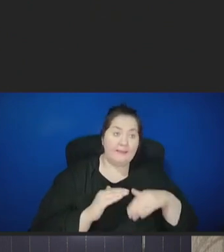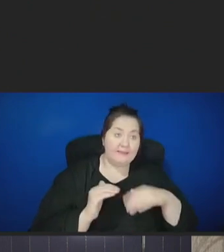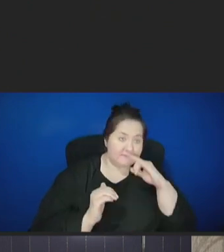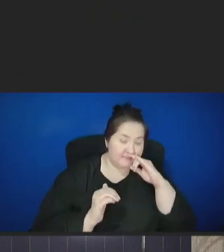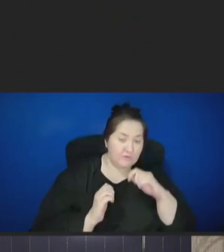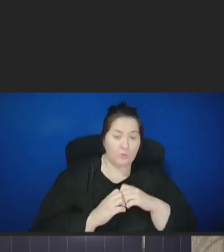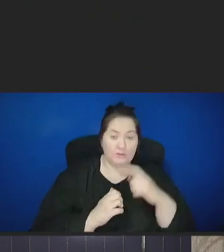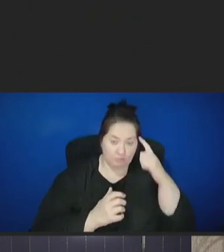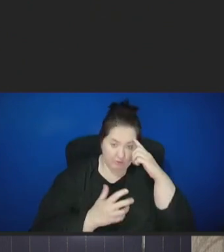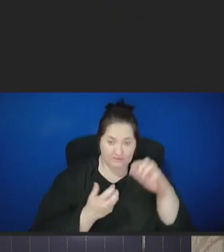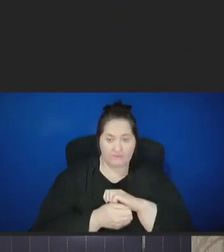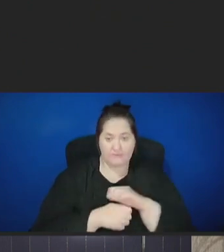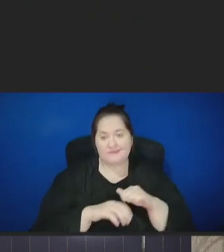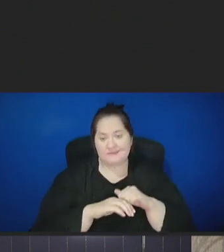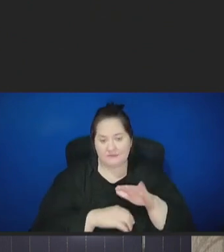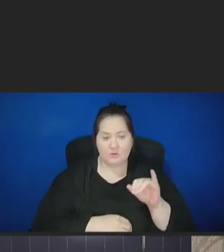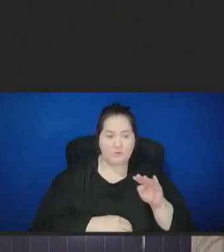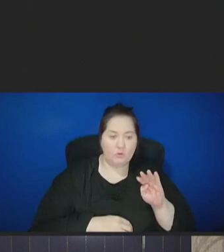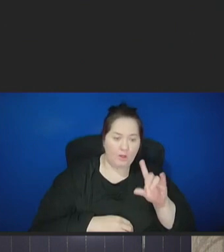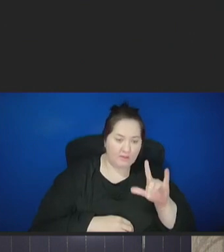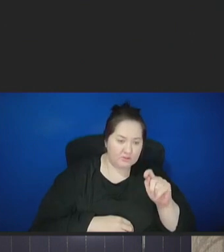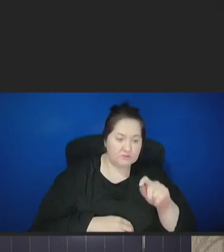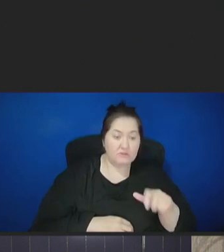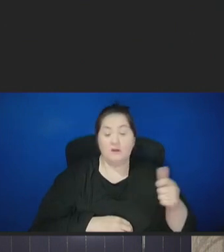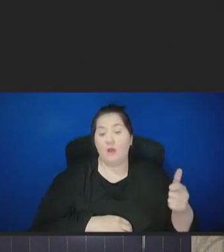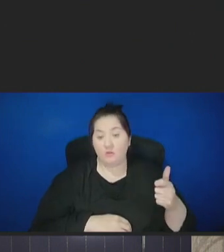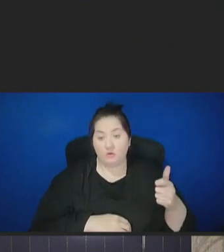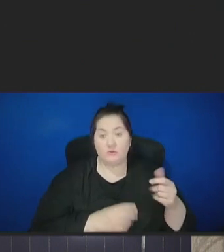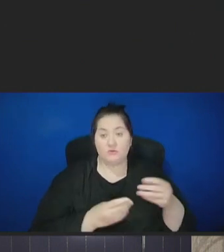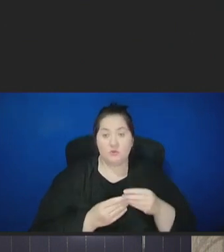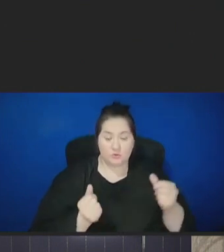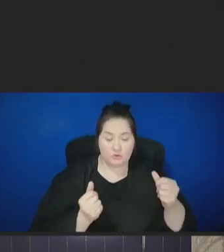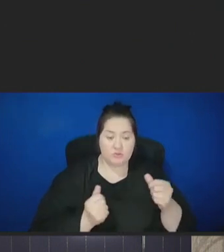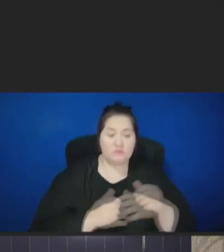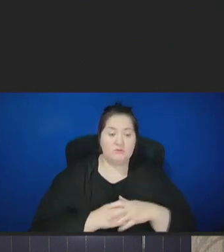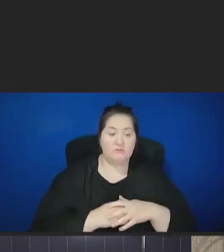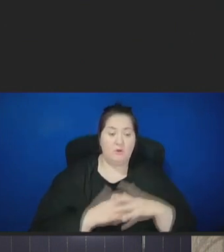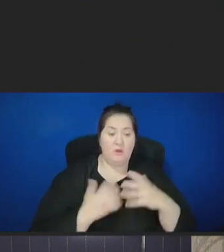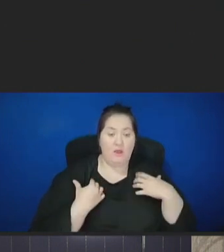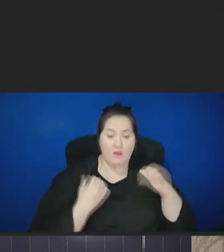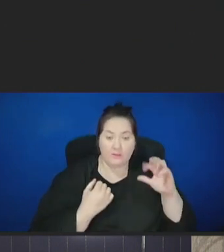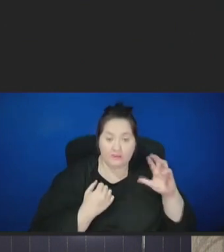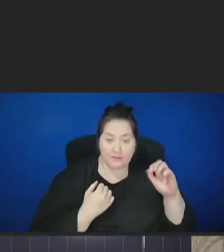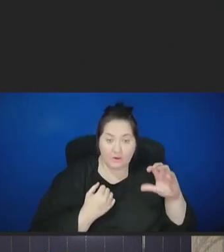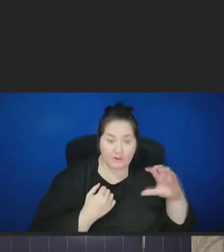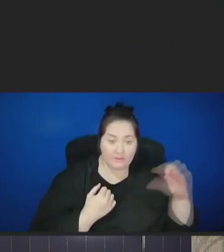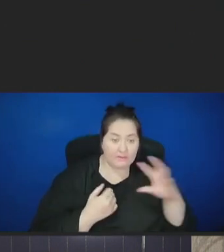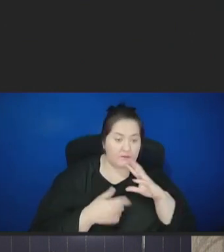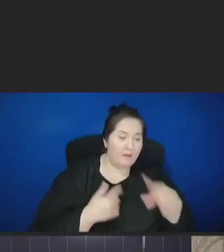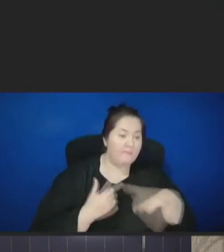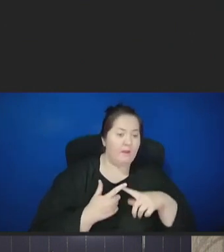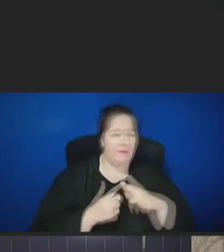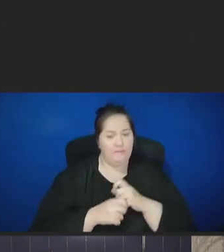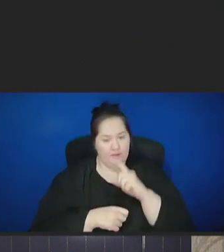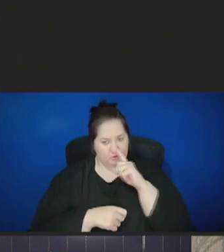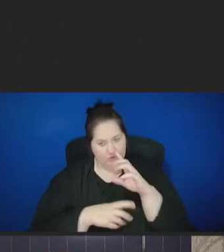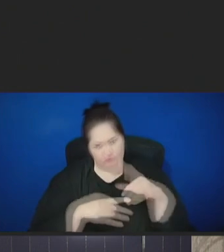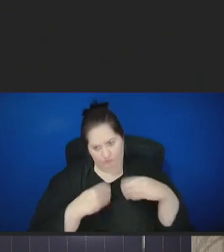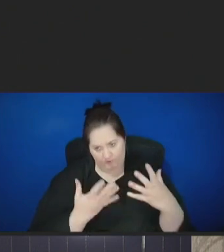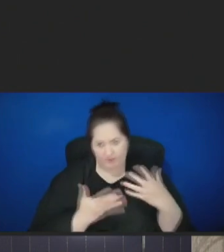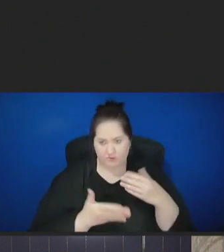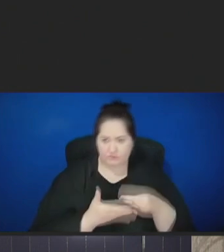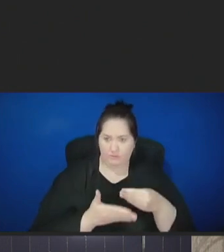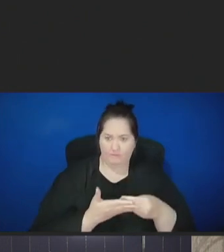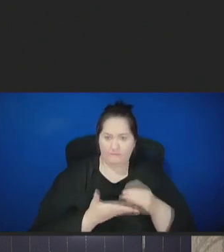immunologist. And 2, another solution, all these healthcare companies talking about how they're making sure providers are